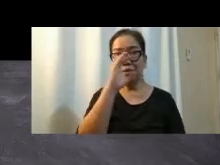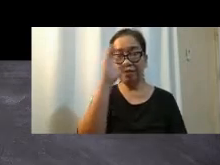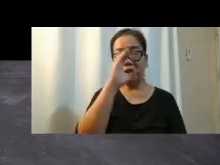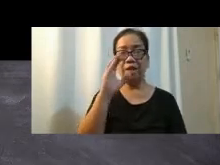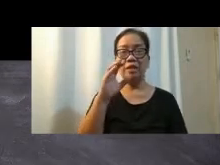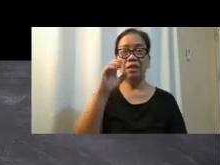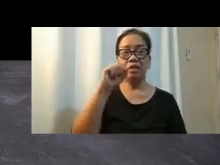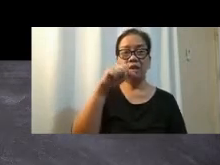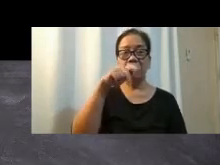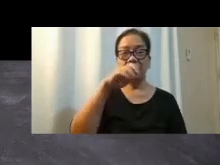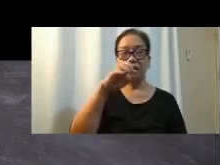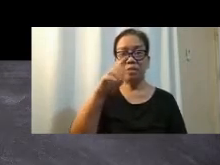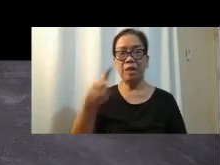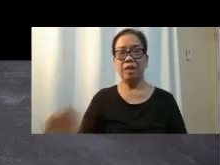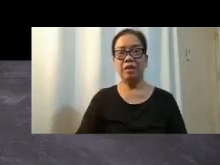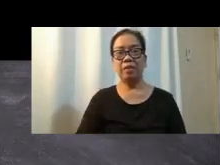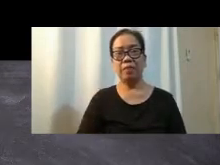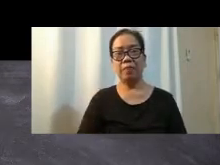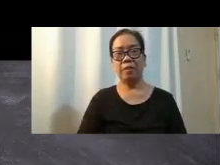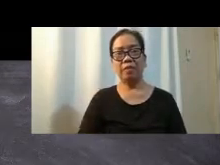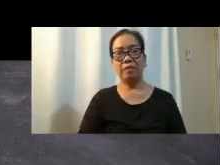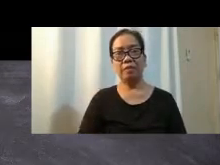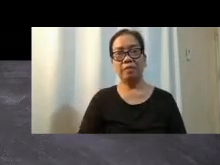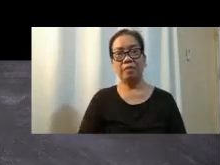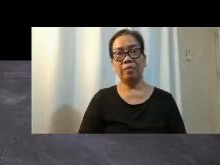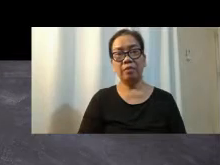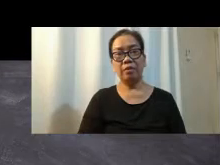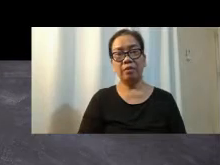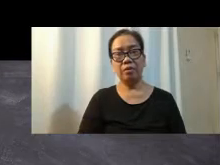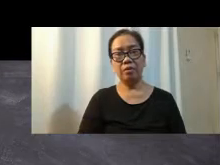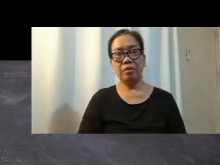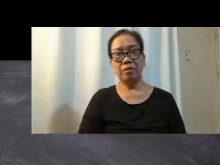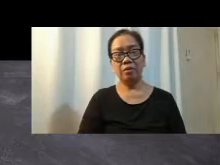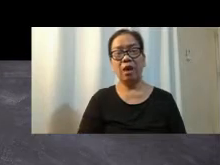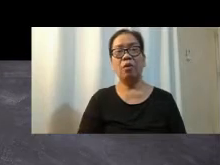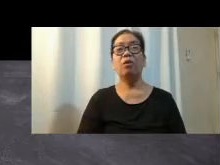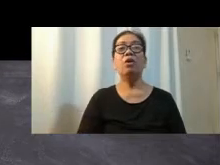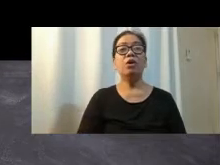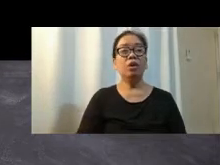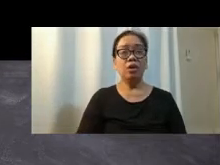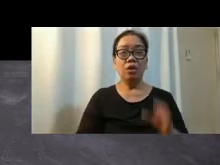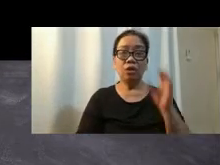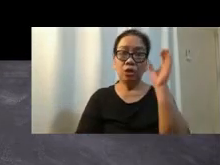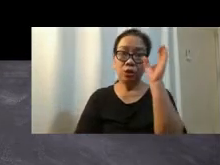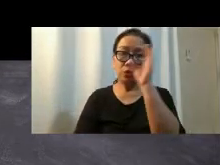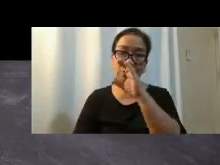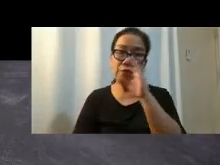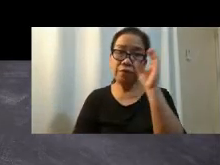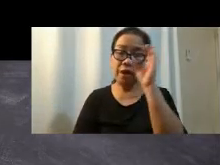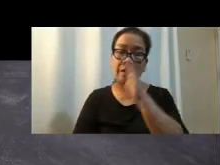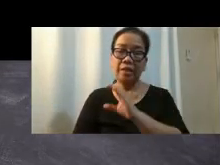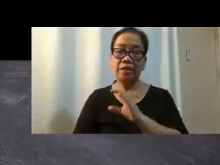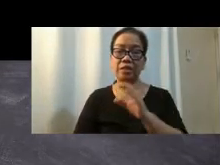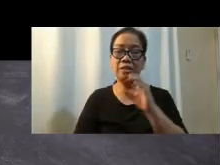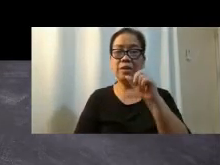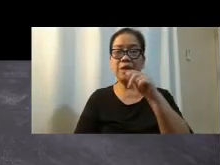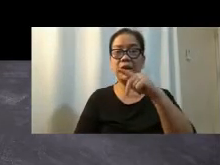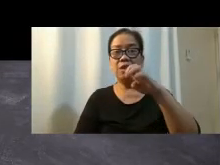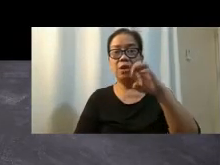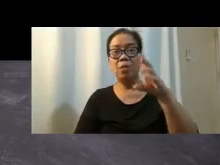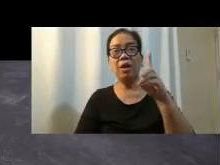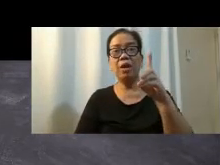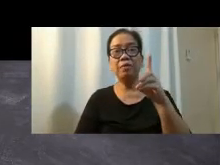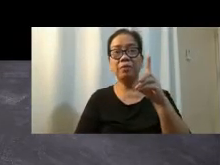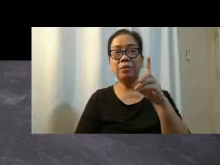that we find the speed. Now, To find the